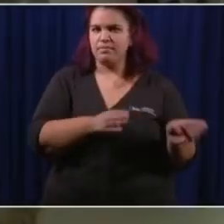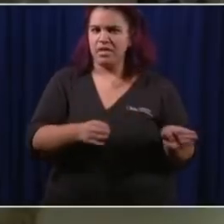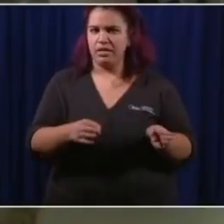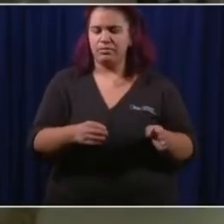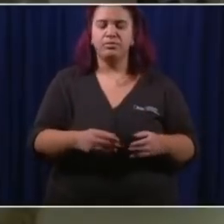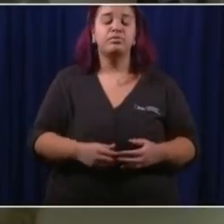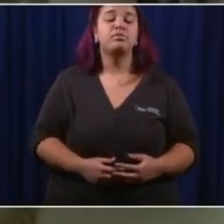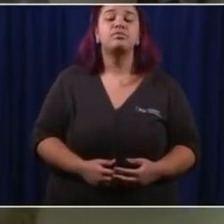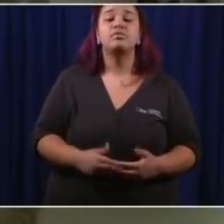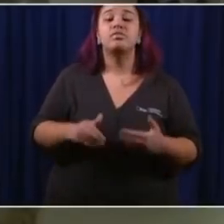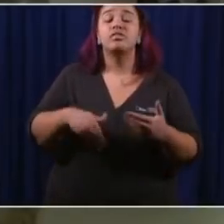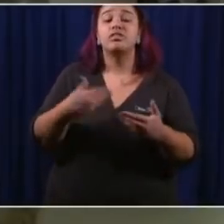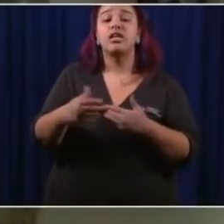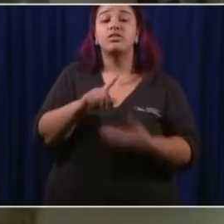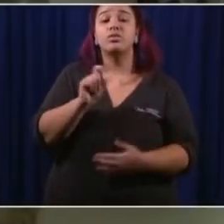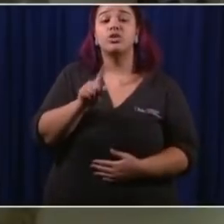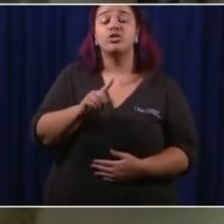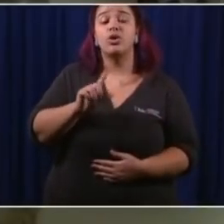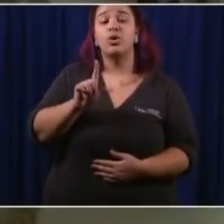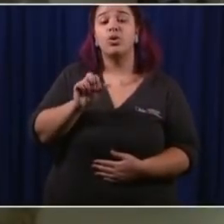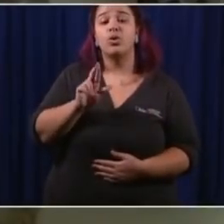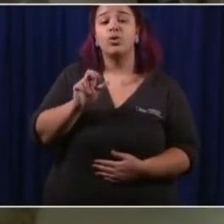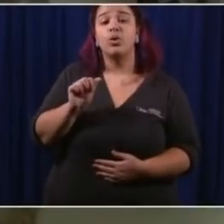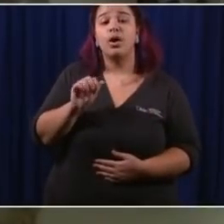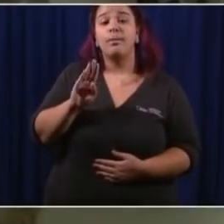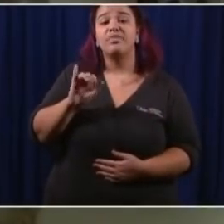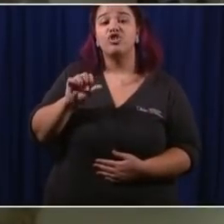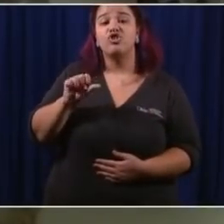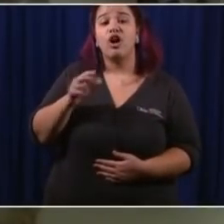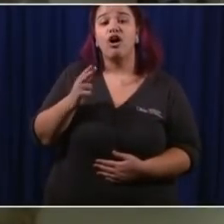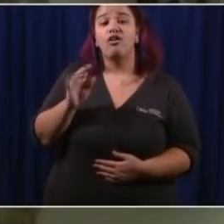Next question is from Laura Bischoff at the Dayton Daily News.